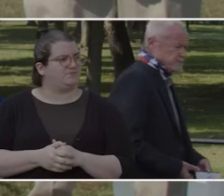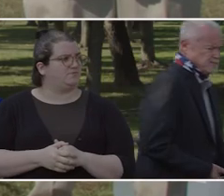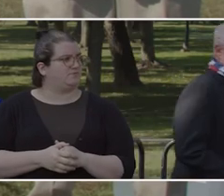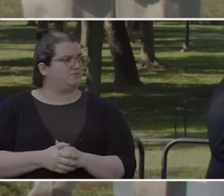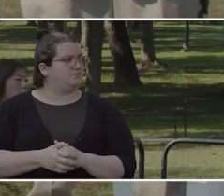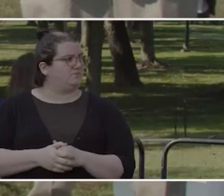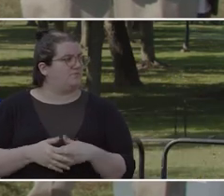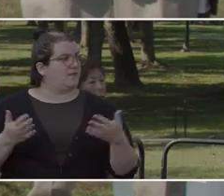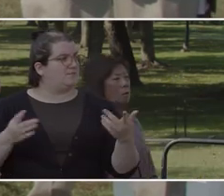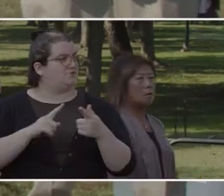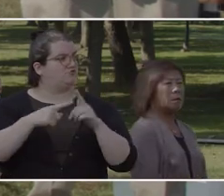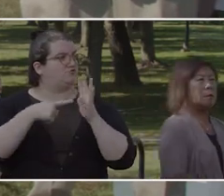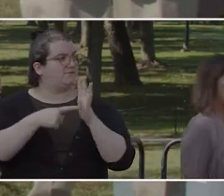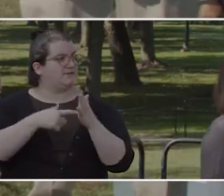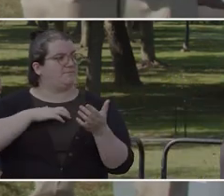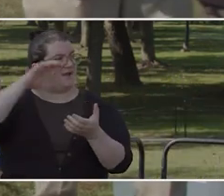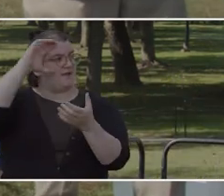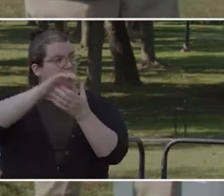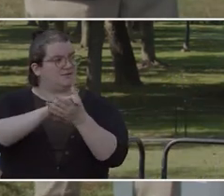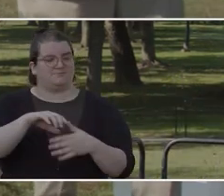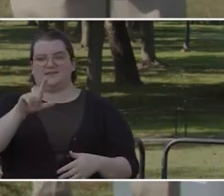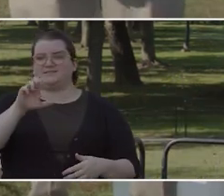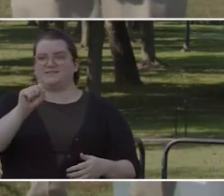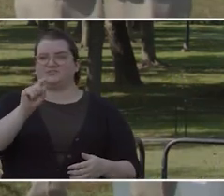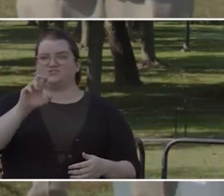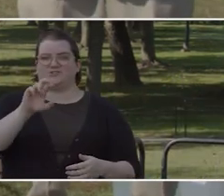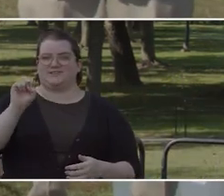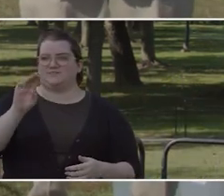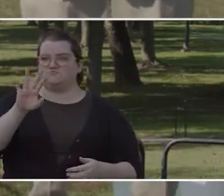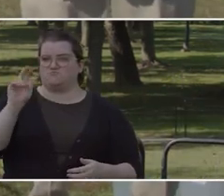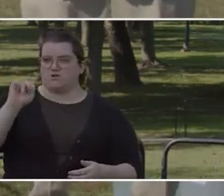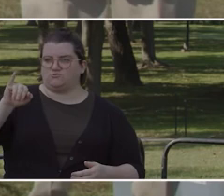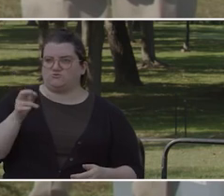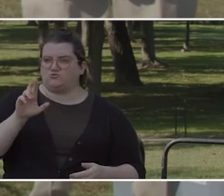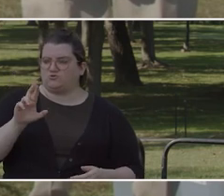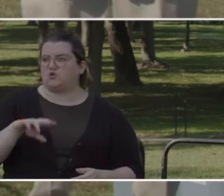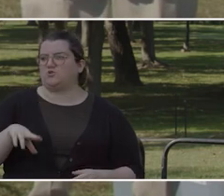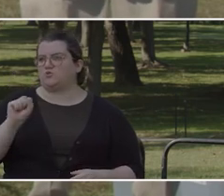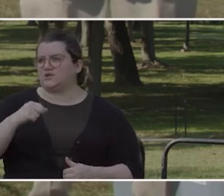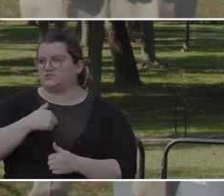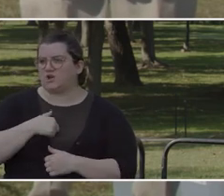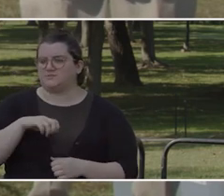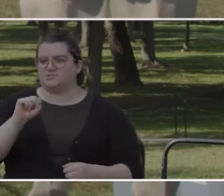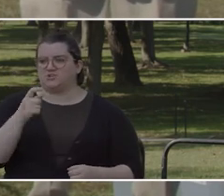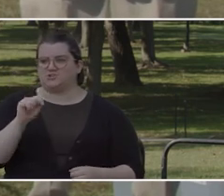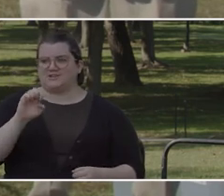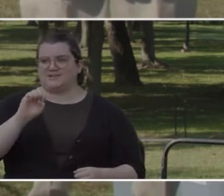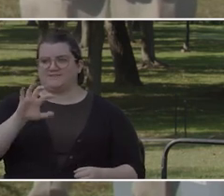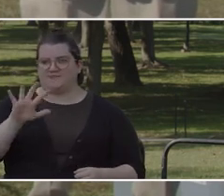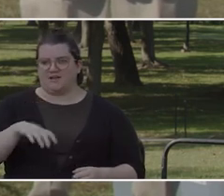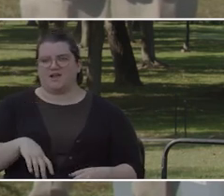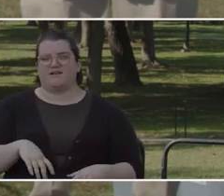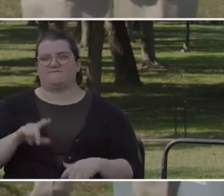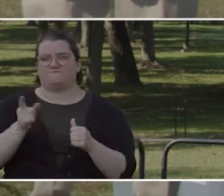I'm here to represent my husband, Lester E. Brown, Jr., U.S. Army, Sergeant E5, Company D,